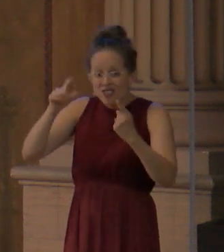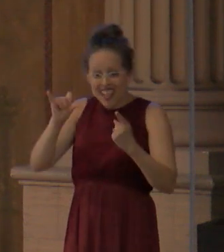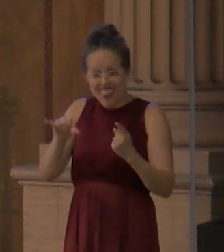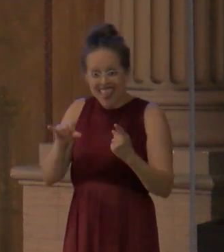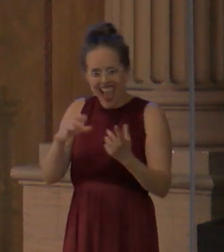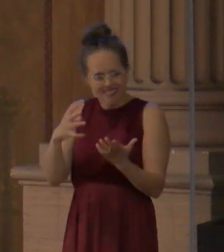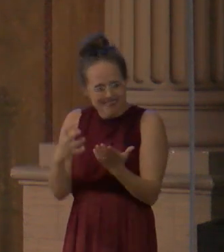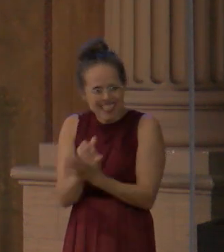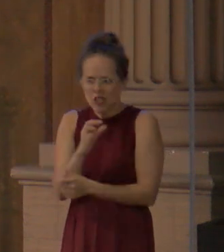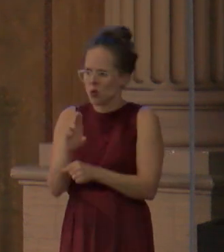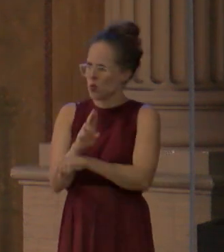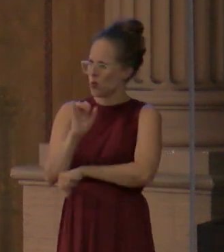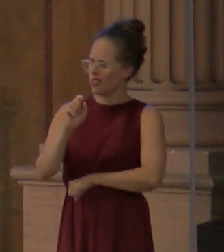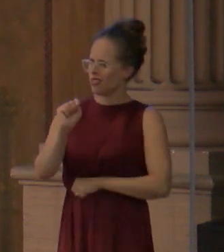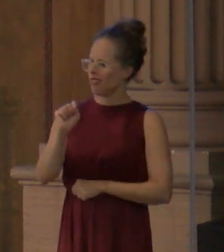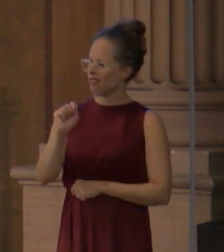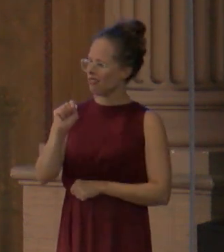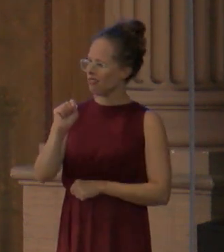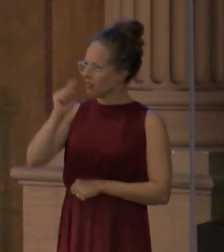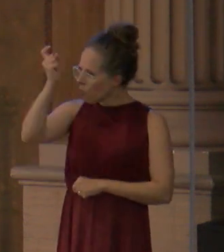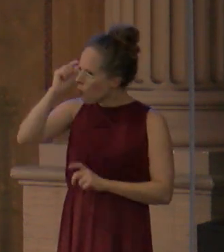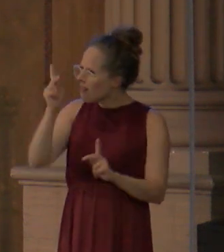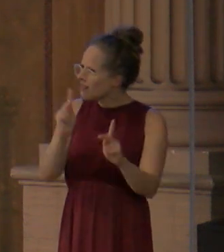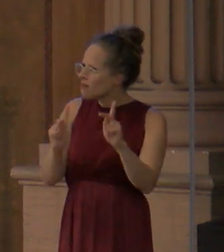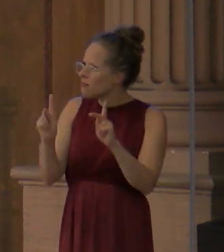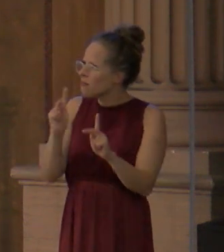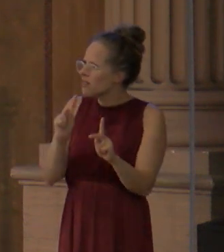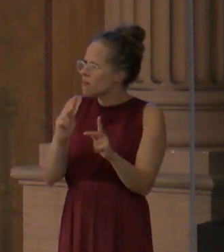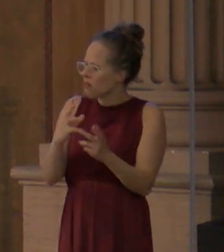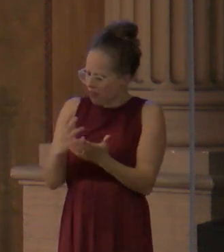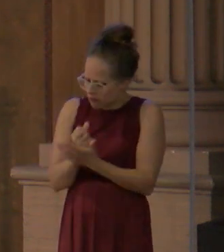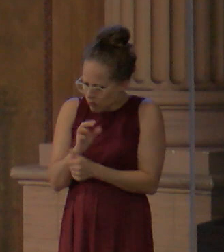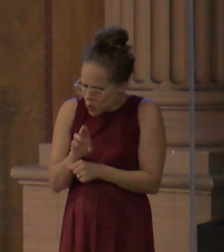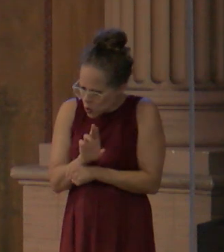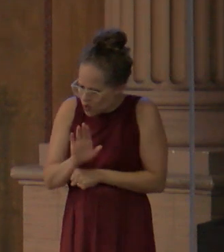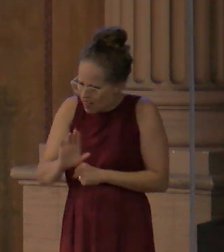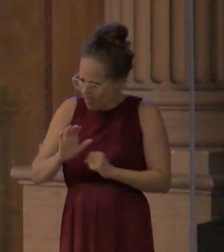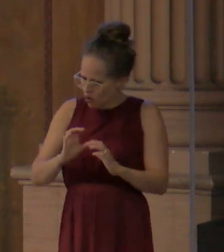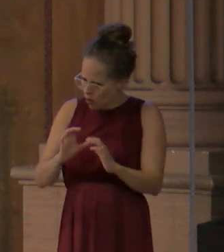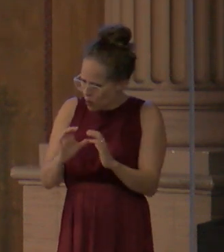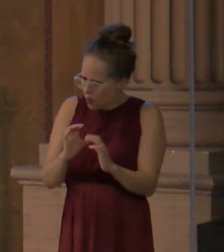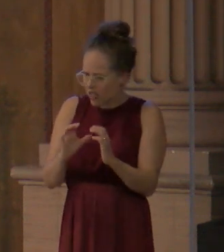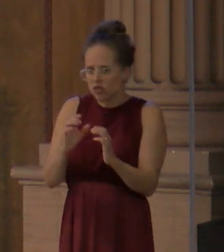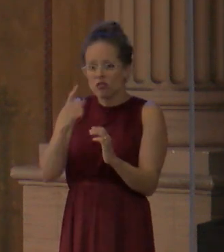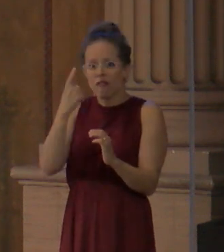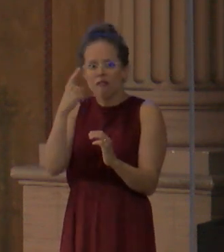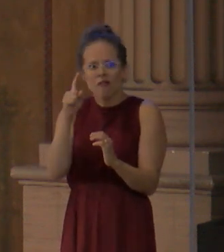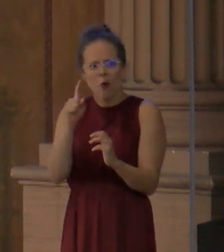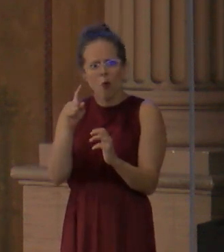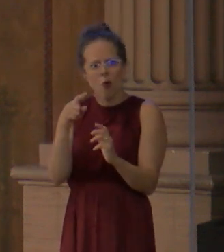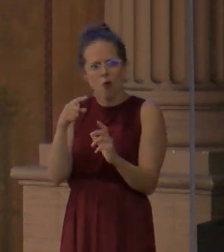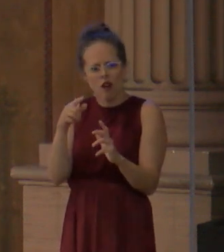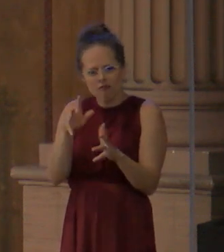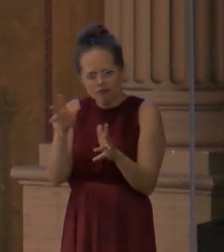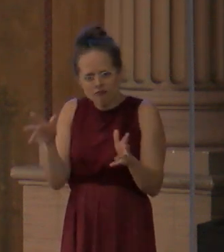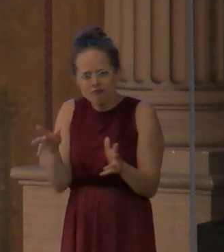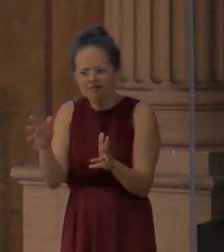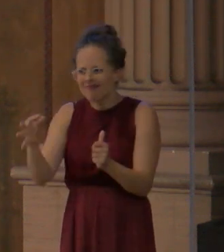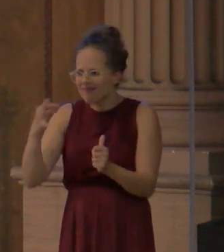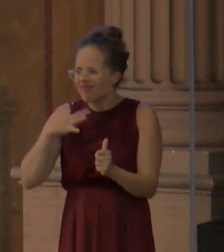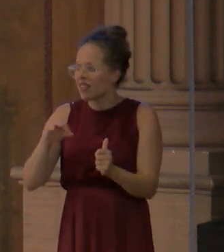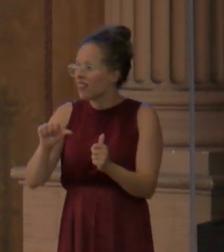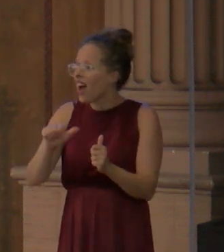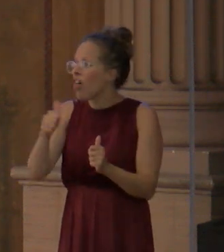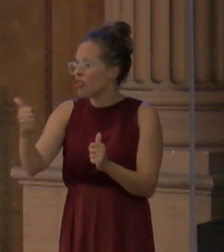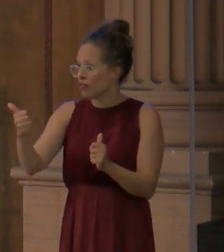that. The wise speak in a way that brings life to others, because there's great wisdom in just knowing that most people are in need